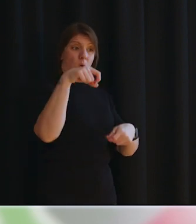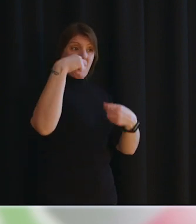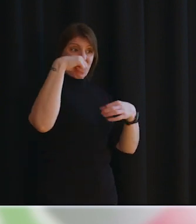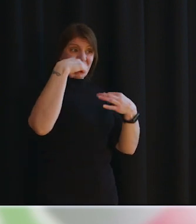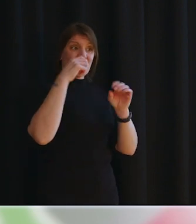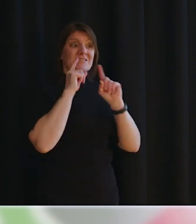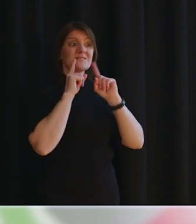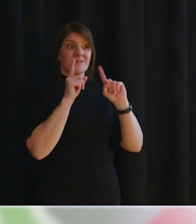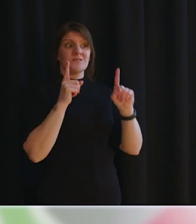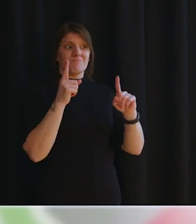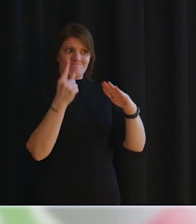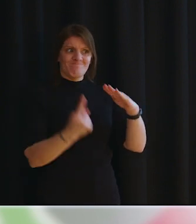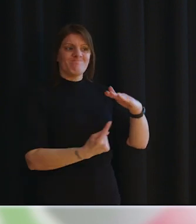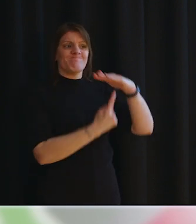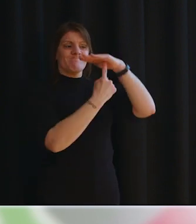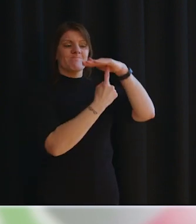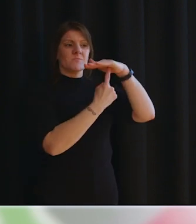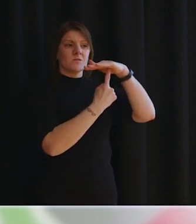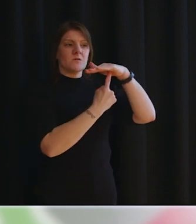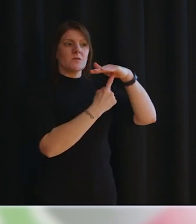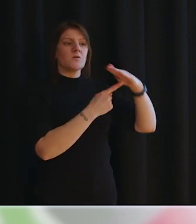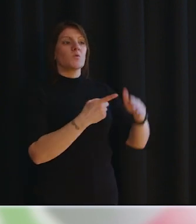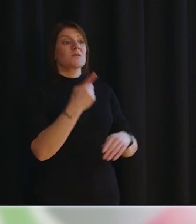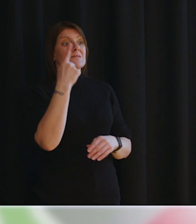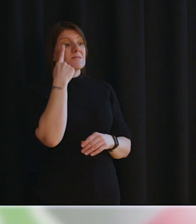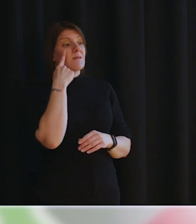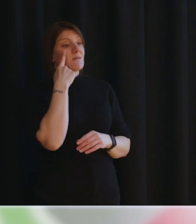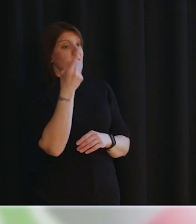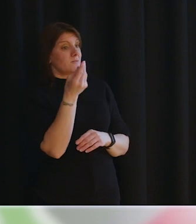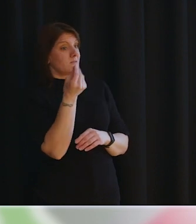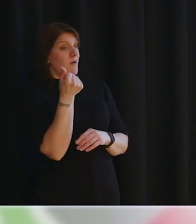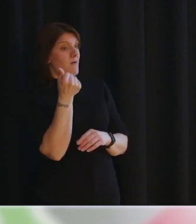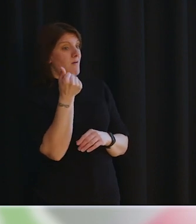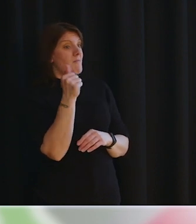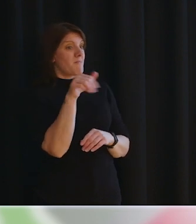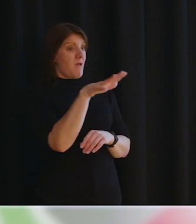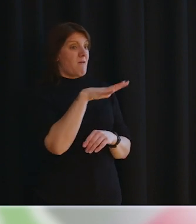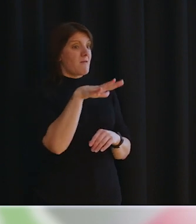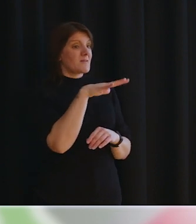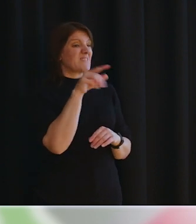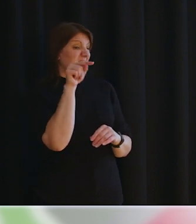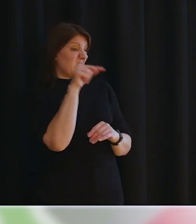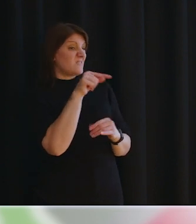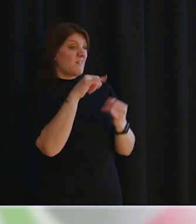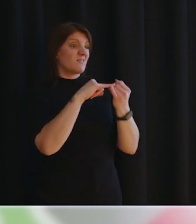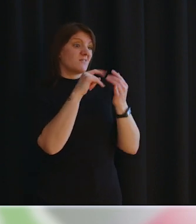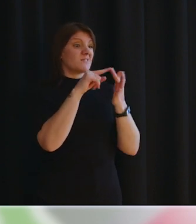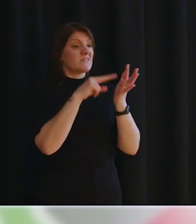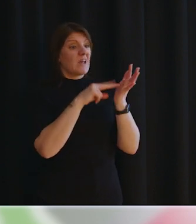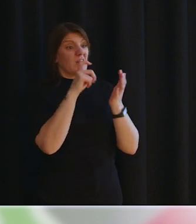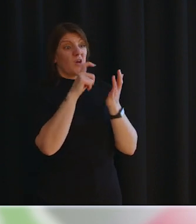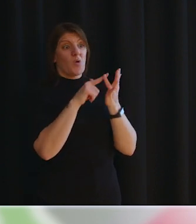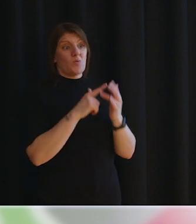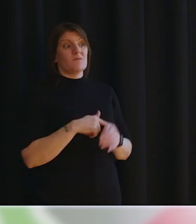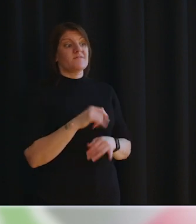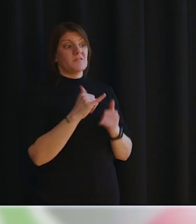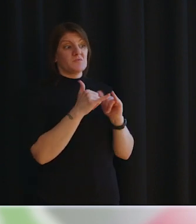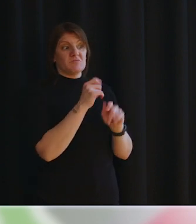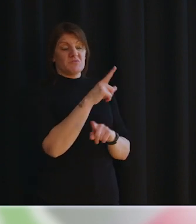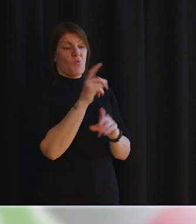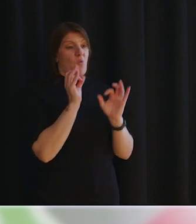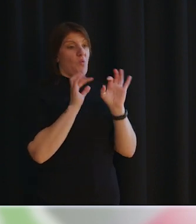big important one. You will see in some settings that they say, oh, this is our SENCo, and it's someone who's not qualified as a